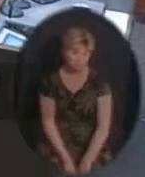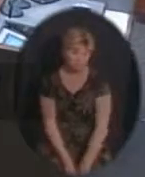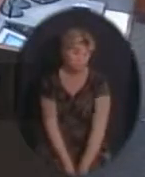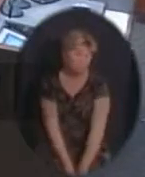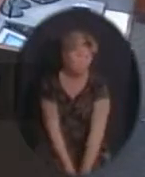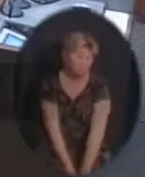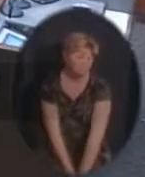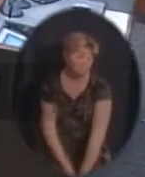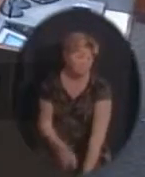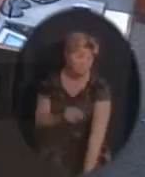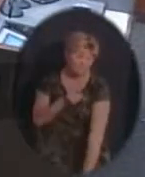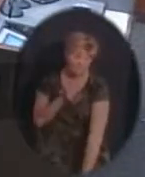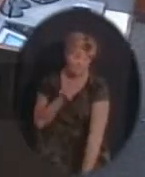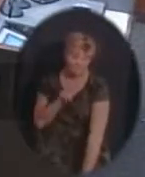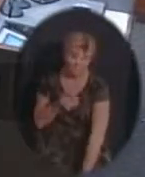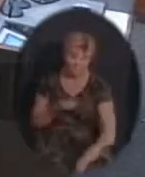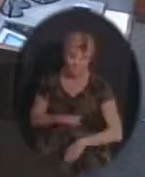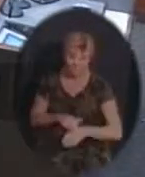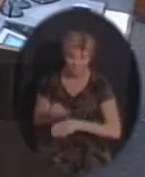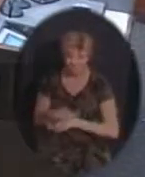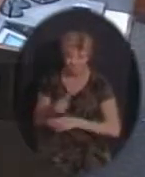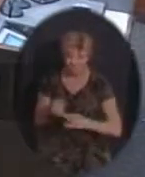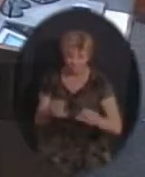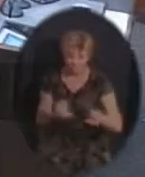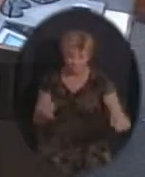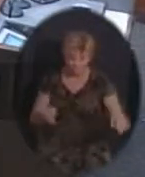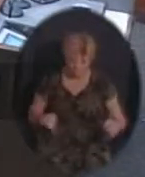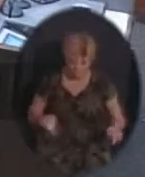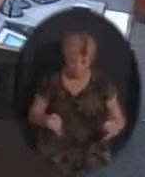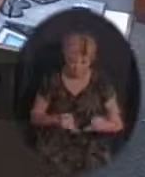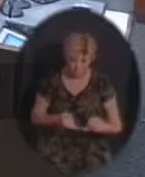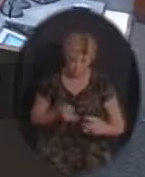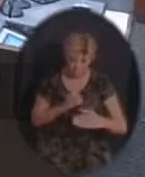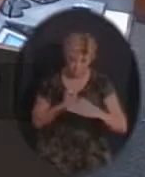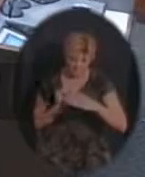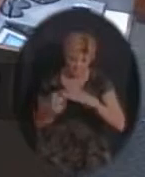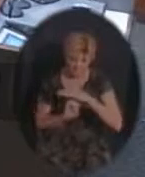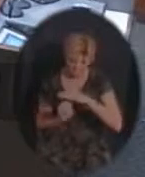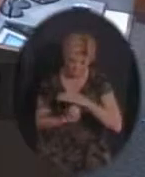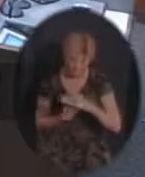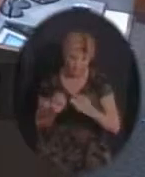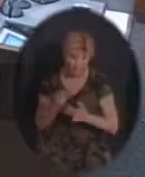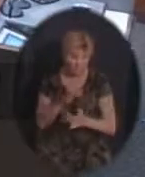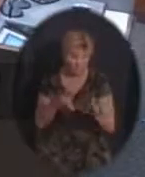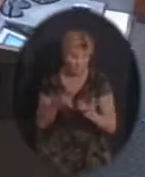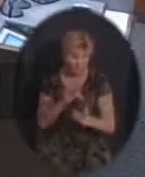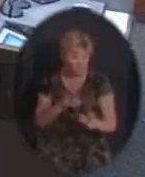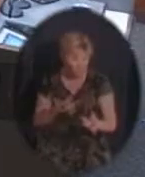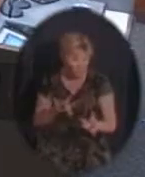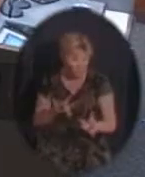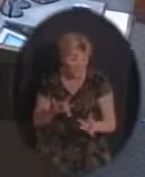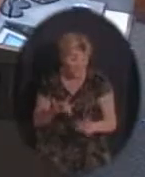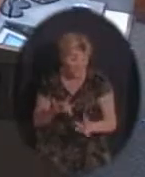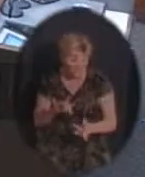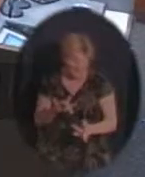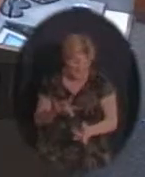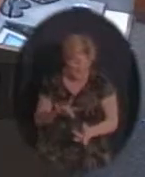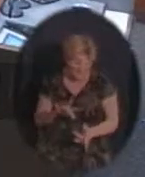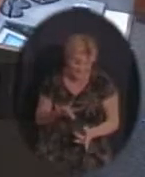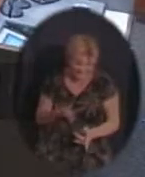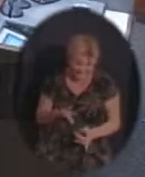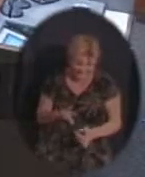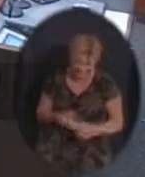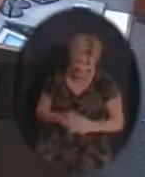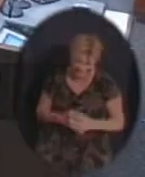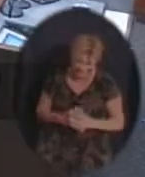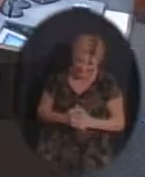Okay, questions on the other items, boundaries, naming elementary, budget development, student trips, curriculum, textbooks, any other pieces you want to talk